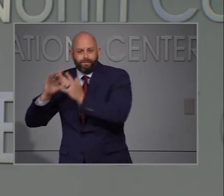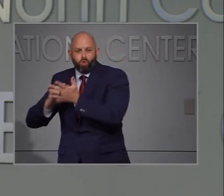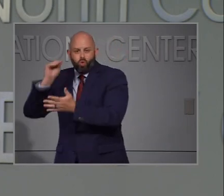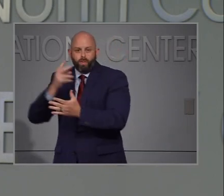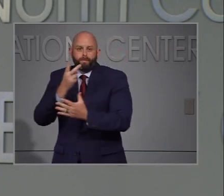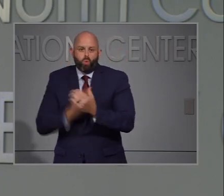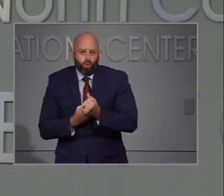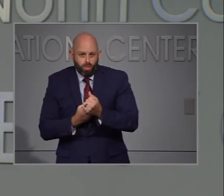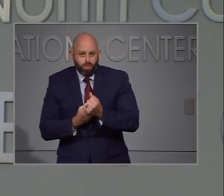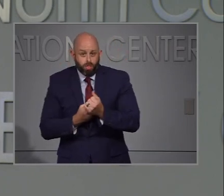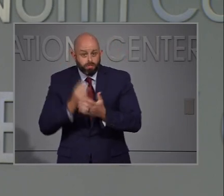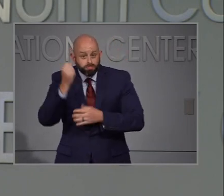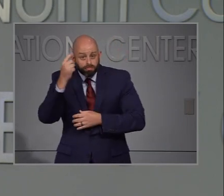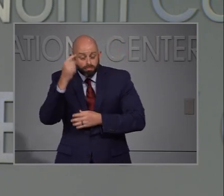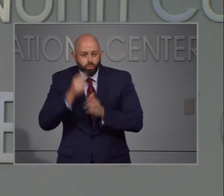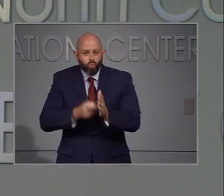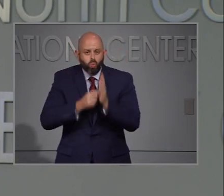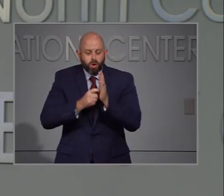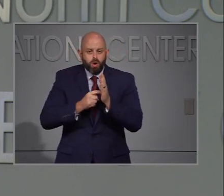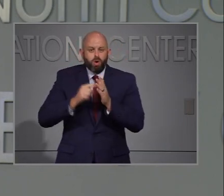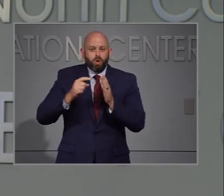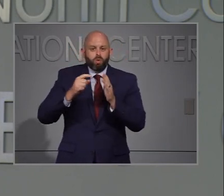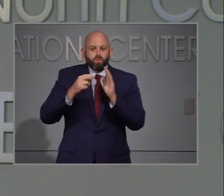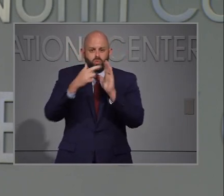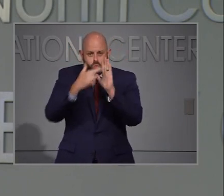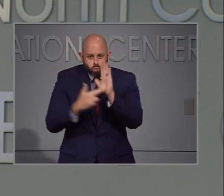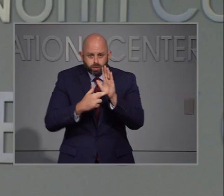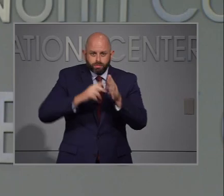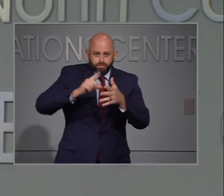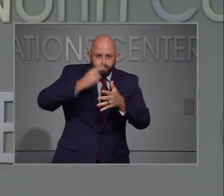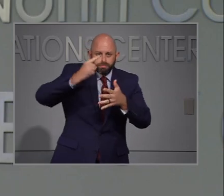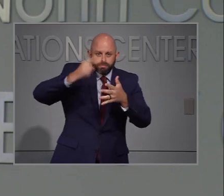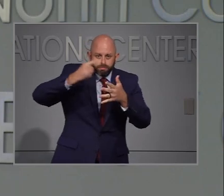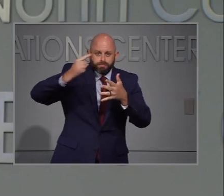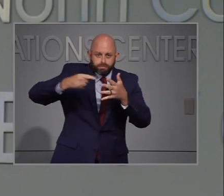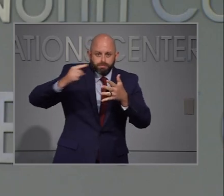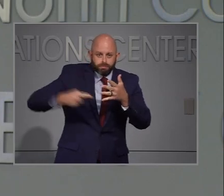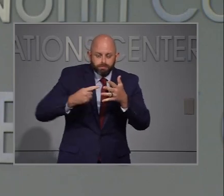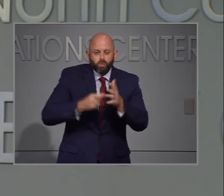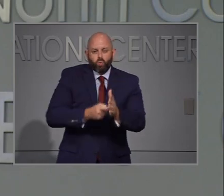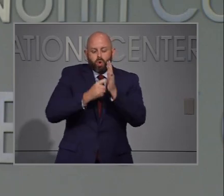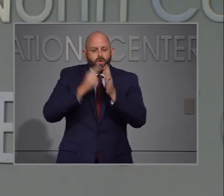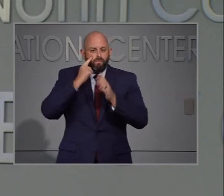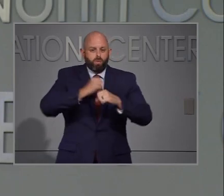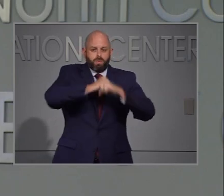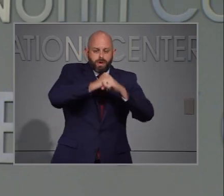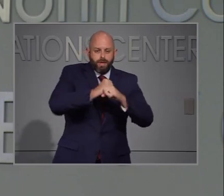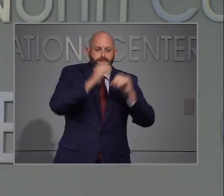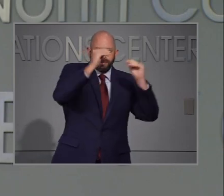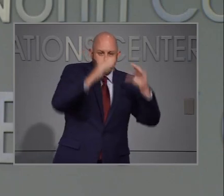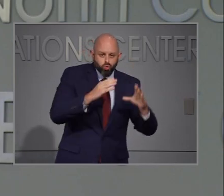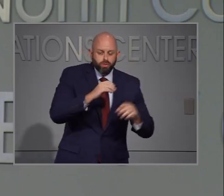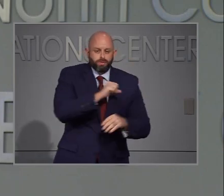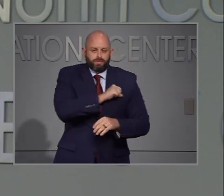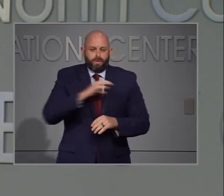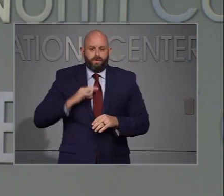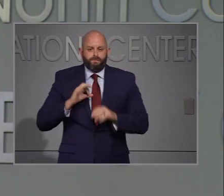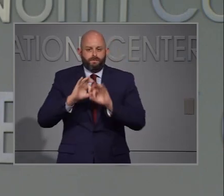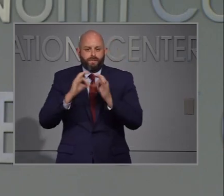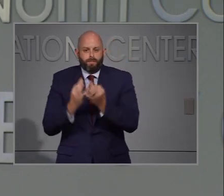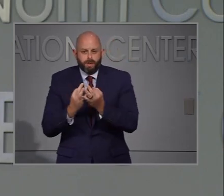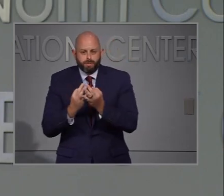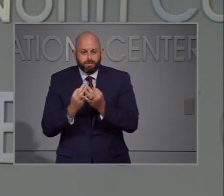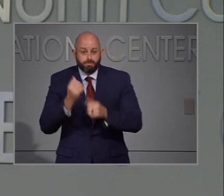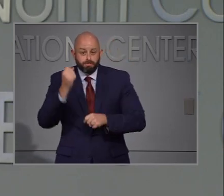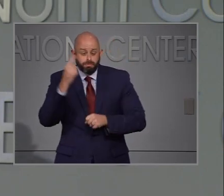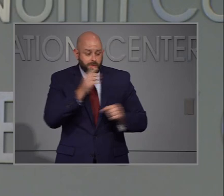to protect the health of our students, teachers, staff, and families. This is the plan B that we